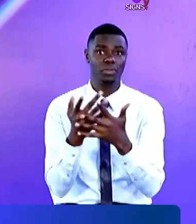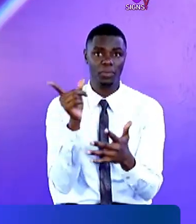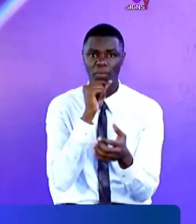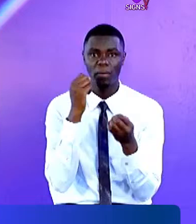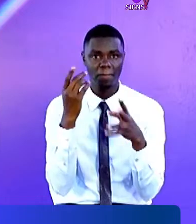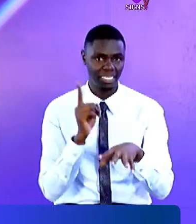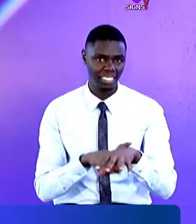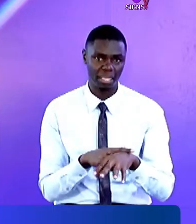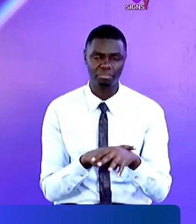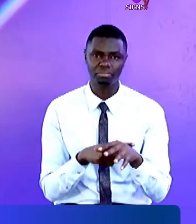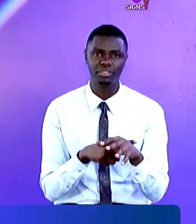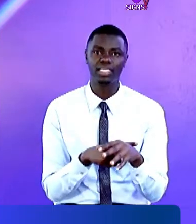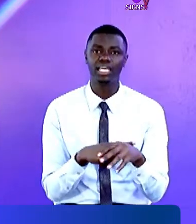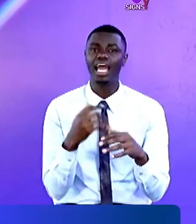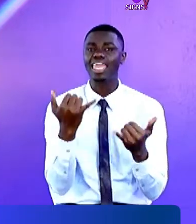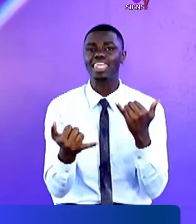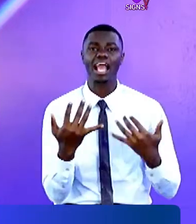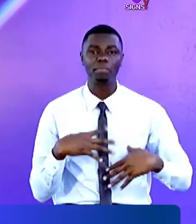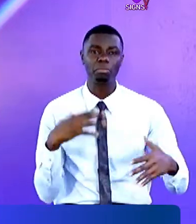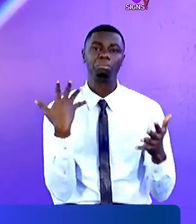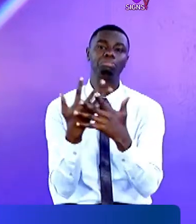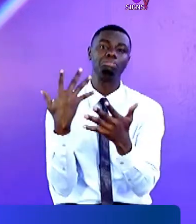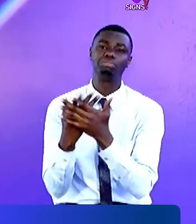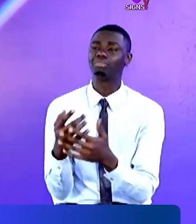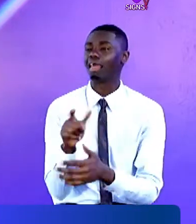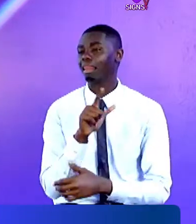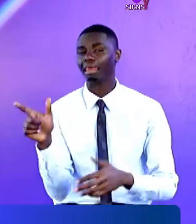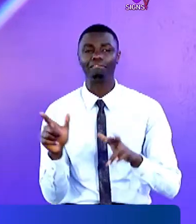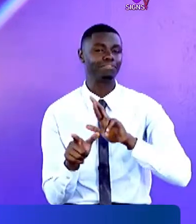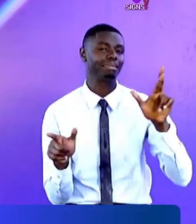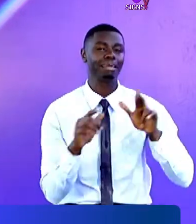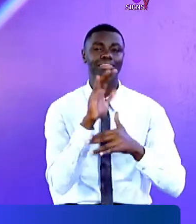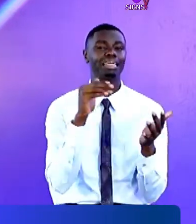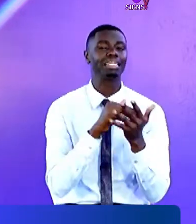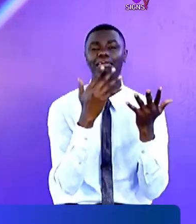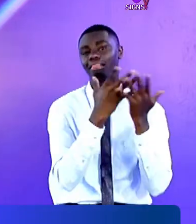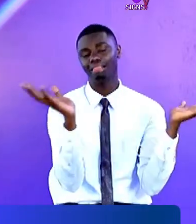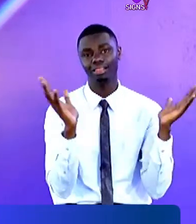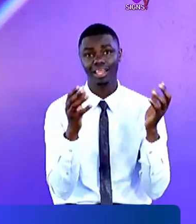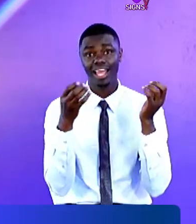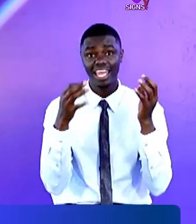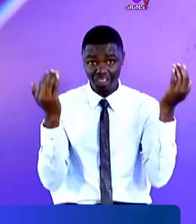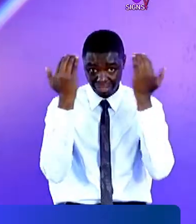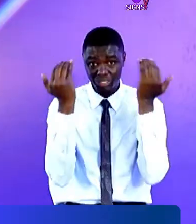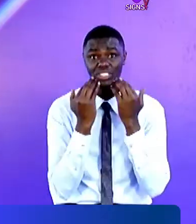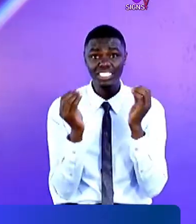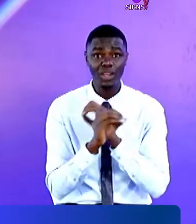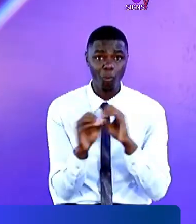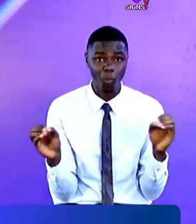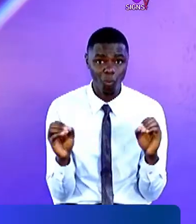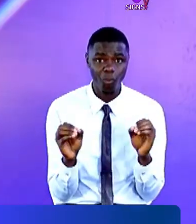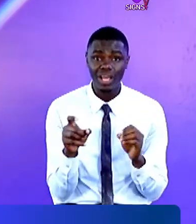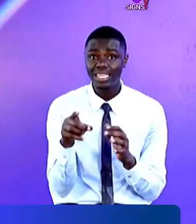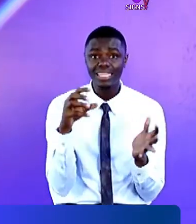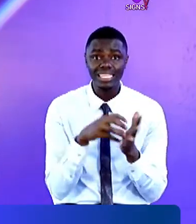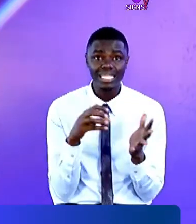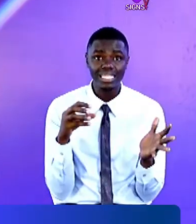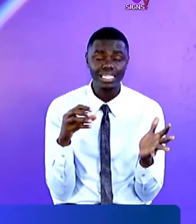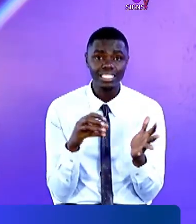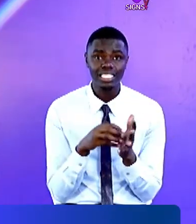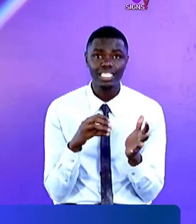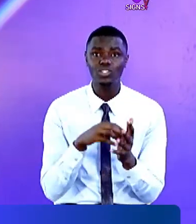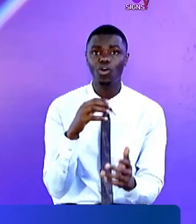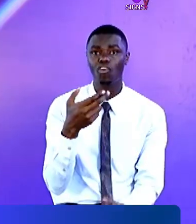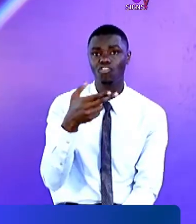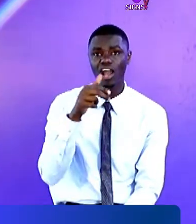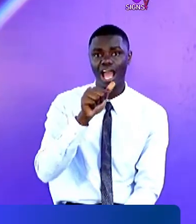severally. Young people are being arrested left, right, and center. If there was no judiciary, even this case of habeas corpus, all